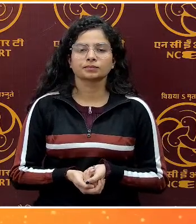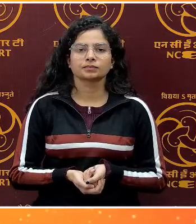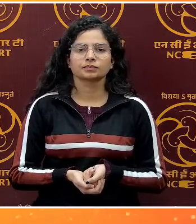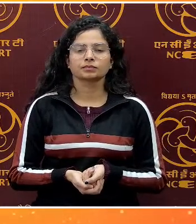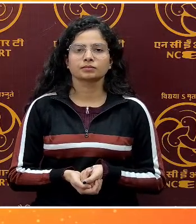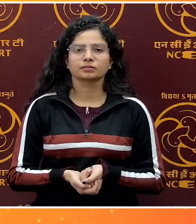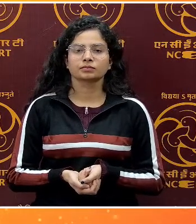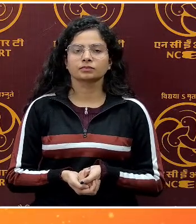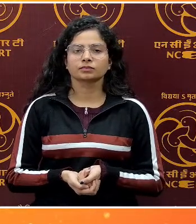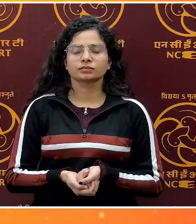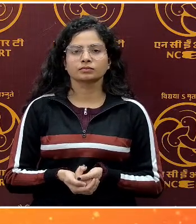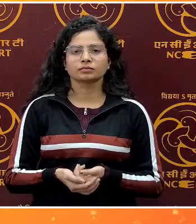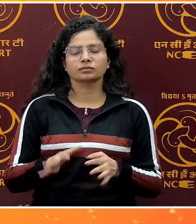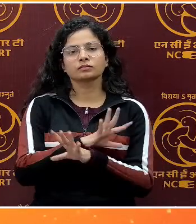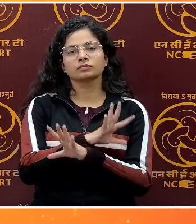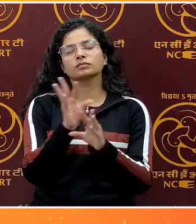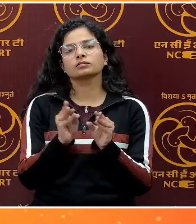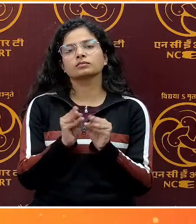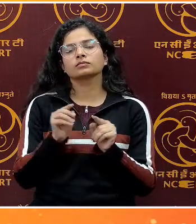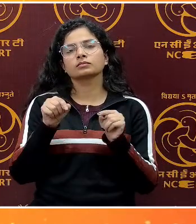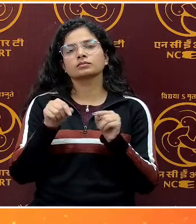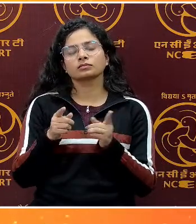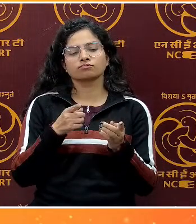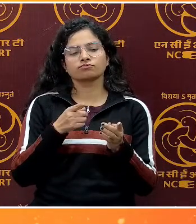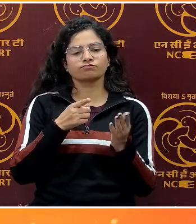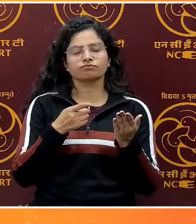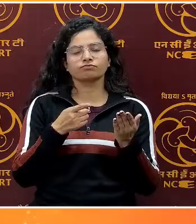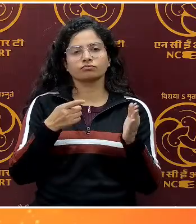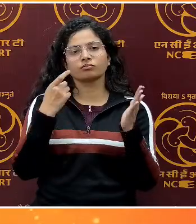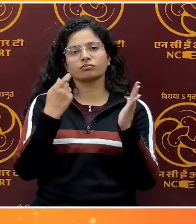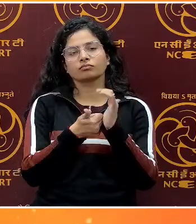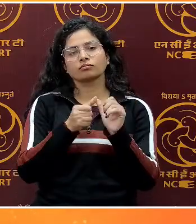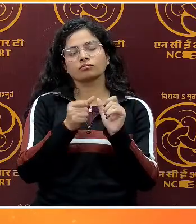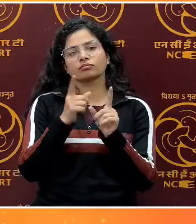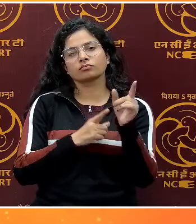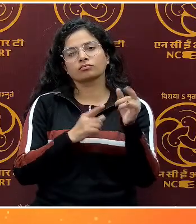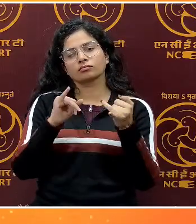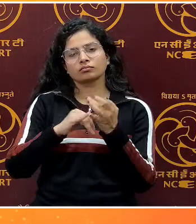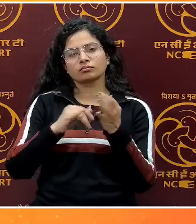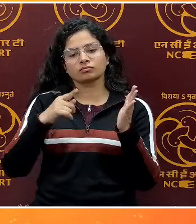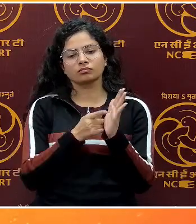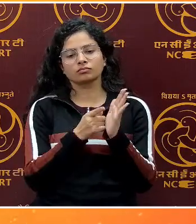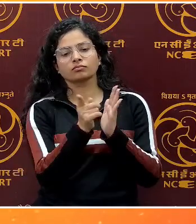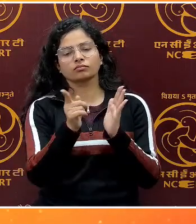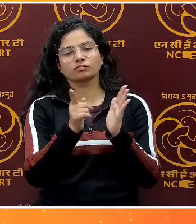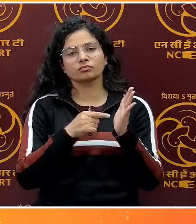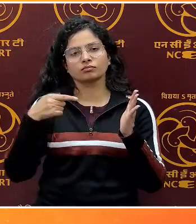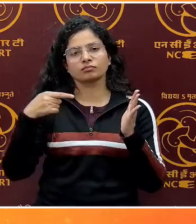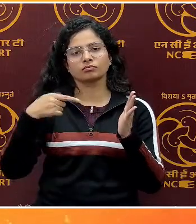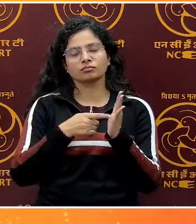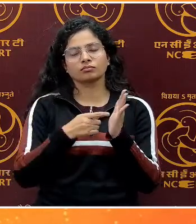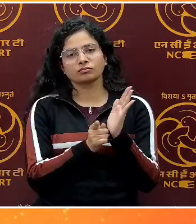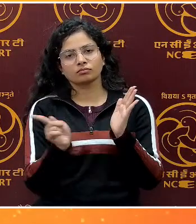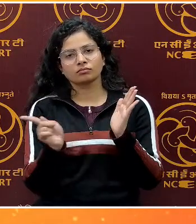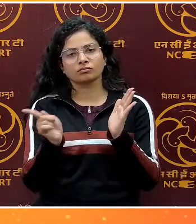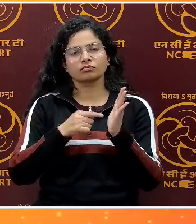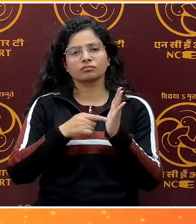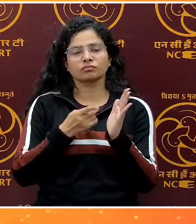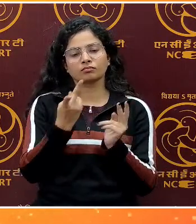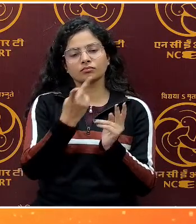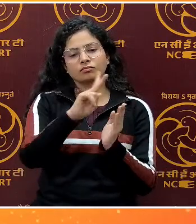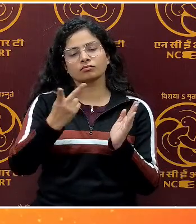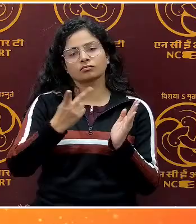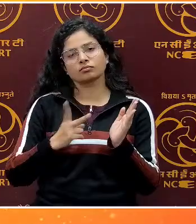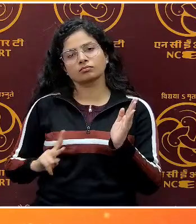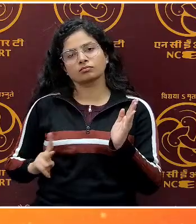They are all are getting in different directions. Right? So this is how the light rays get converged, and here the light rays